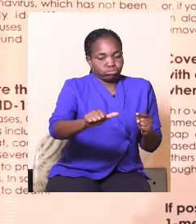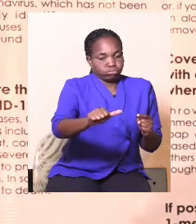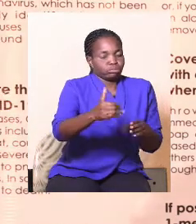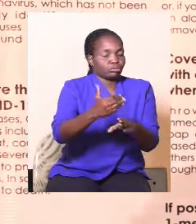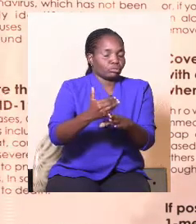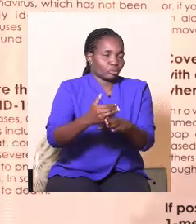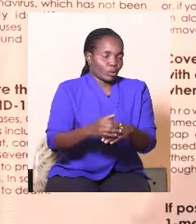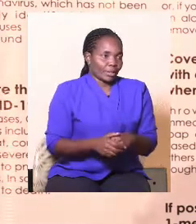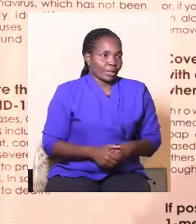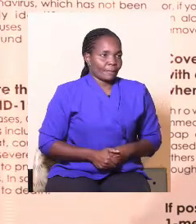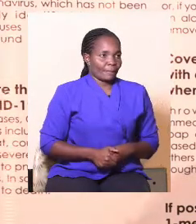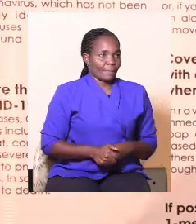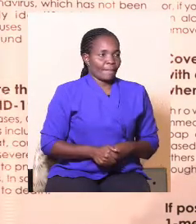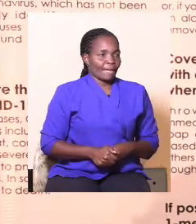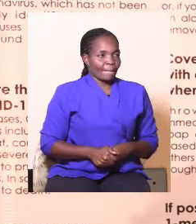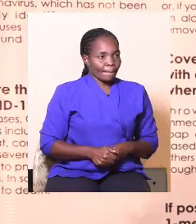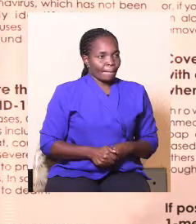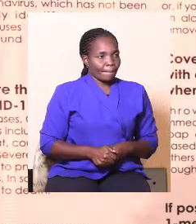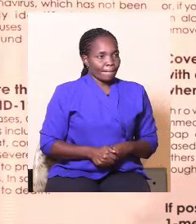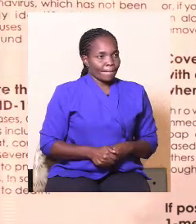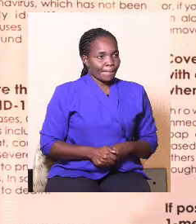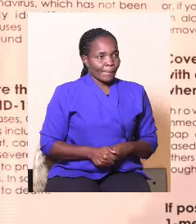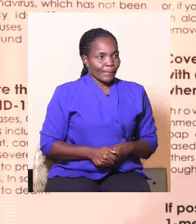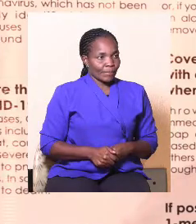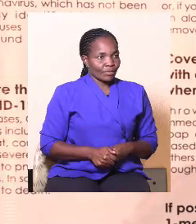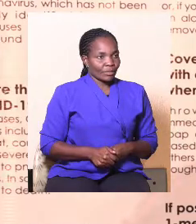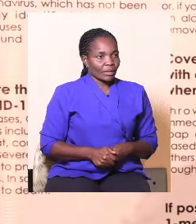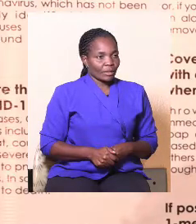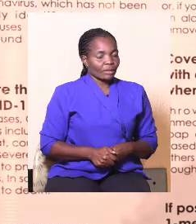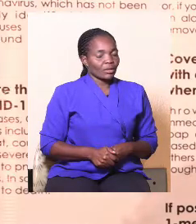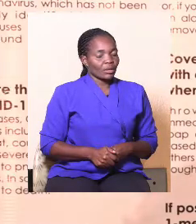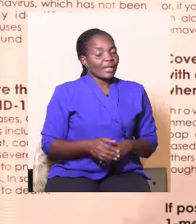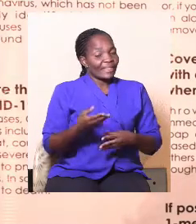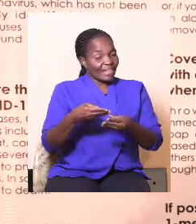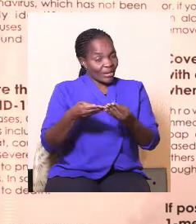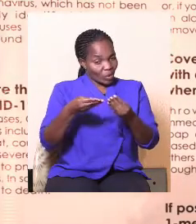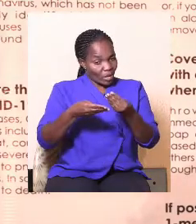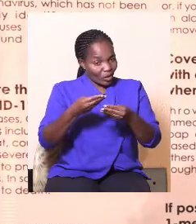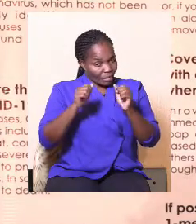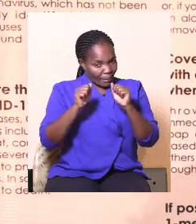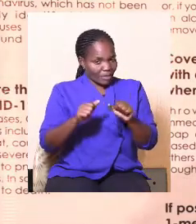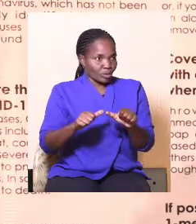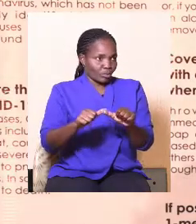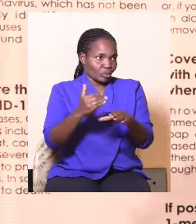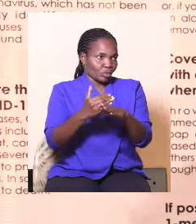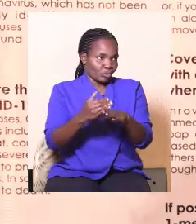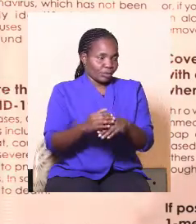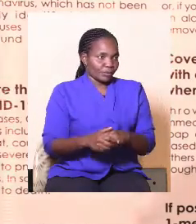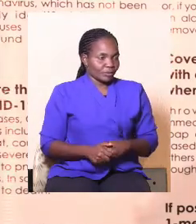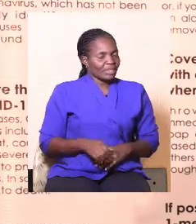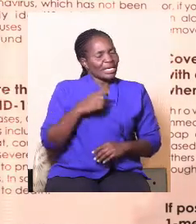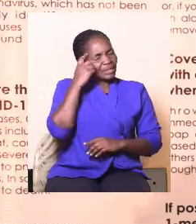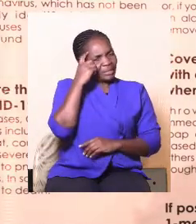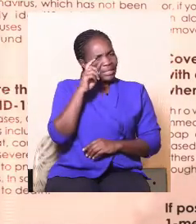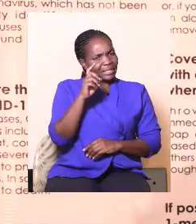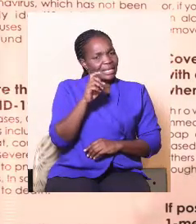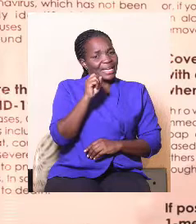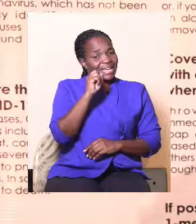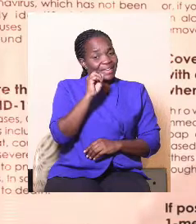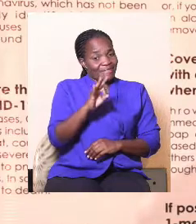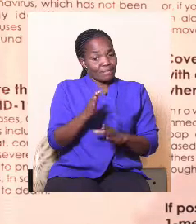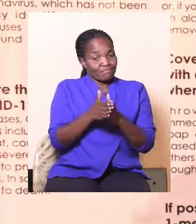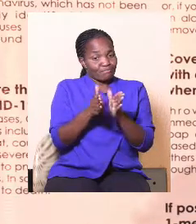But it means in one way or another we have to start opening up. The question is, if we open up, how are we going to make sure that